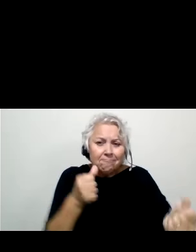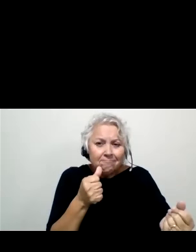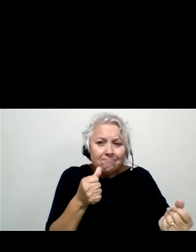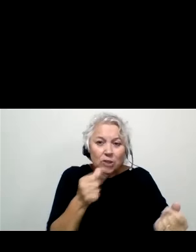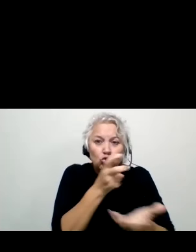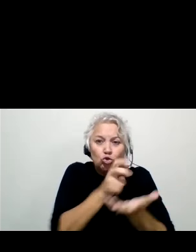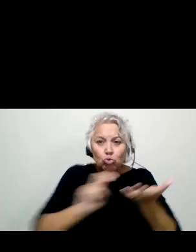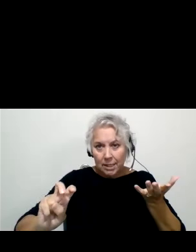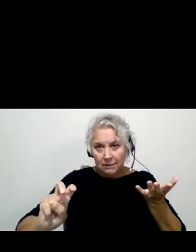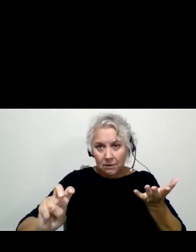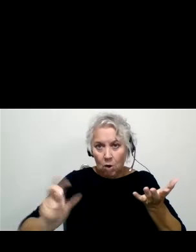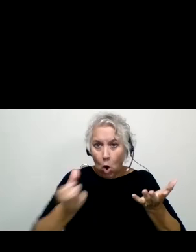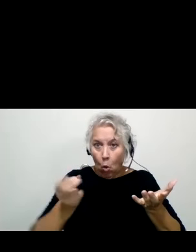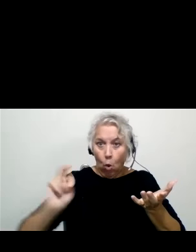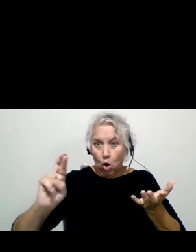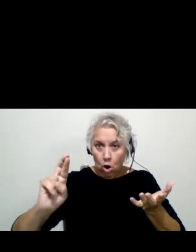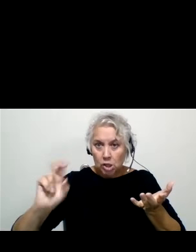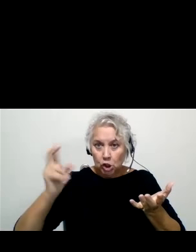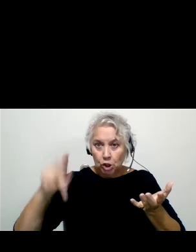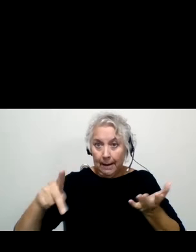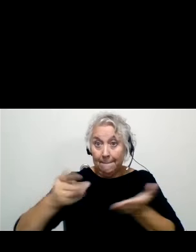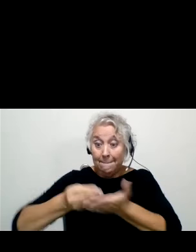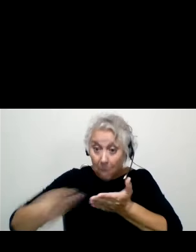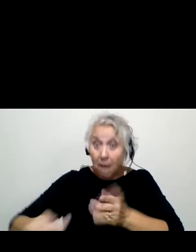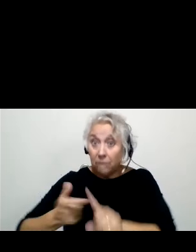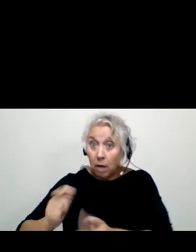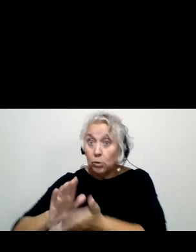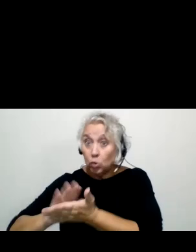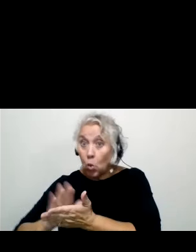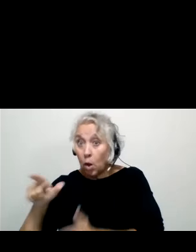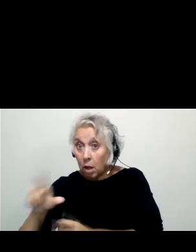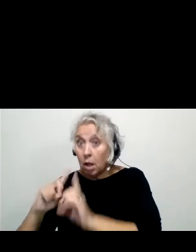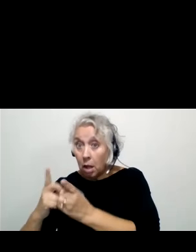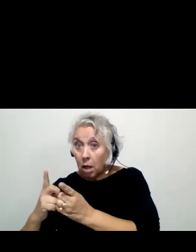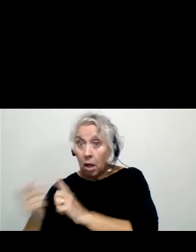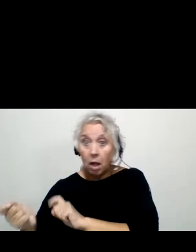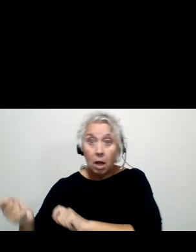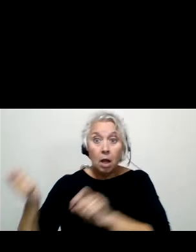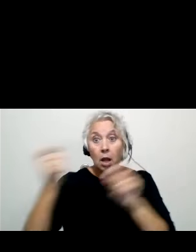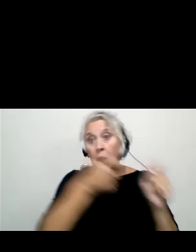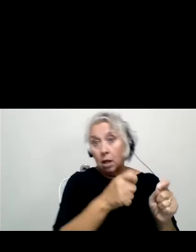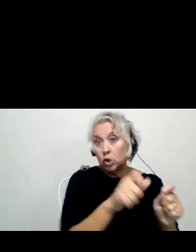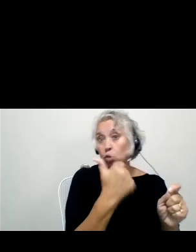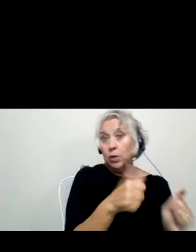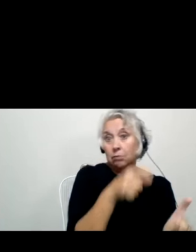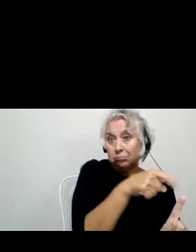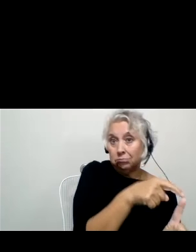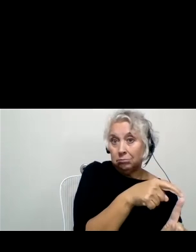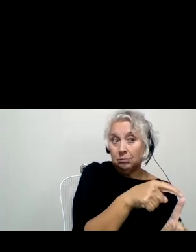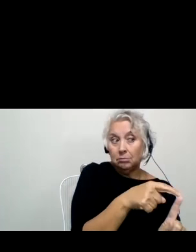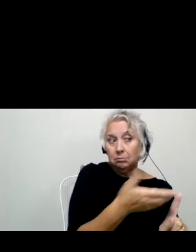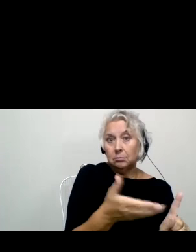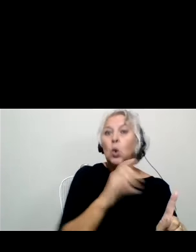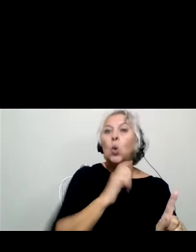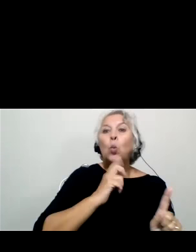ownership of assistive technology purchased by the school district to a receiving agency or entity. We agree to use